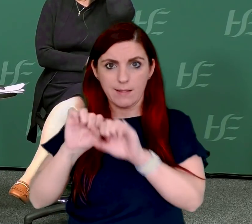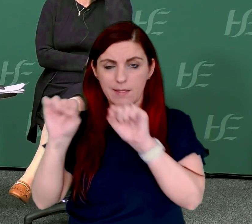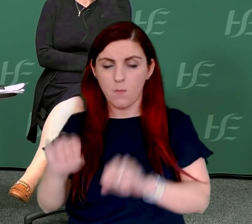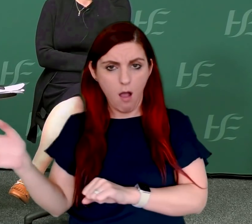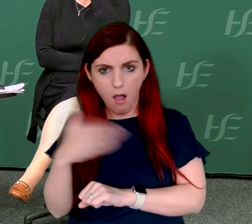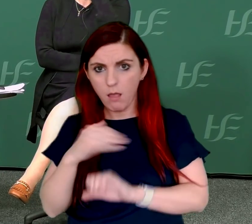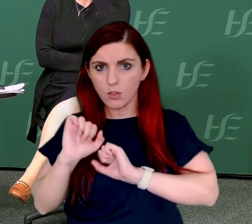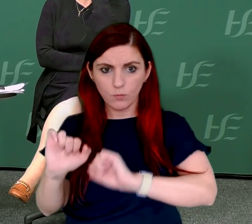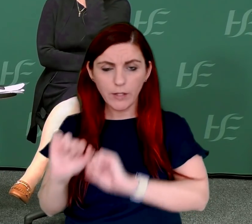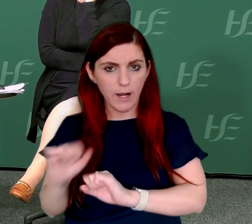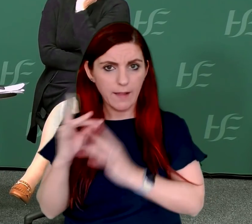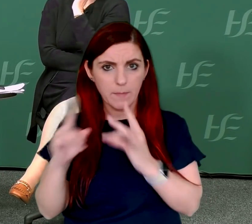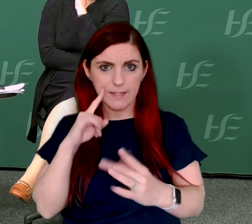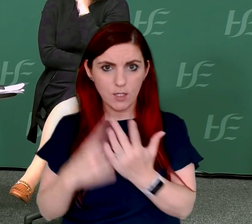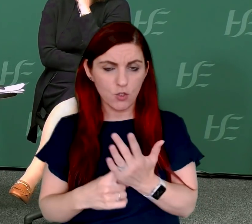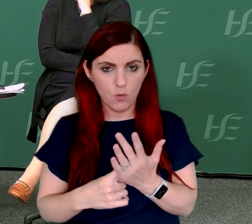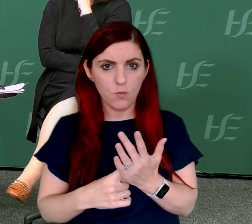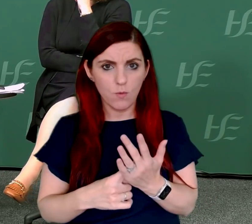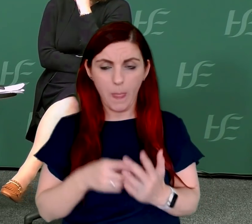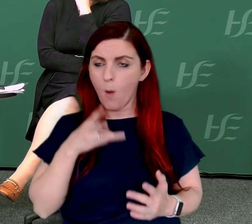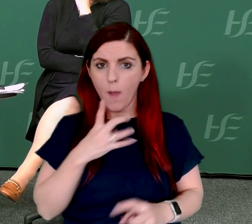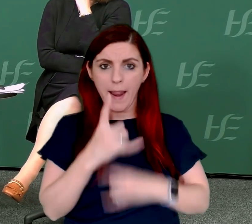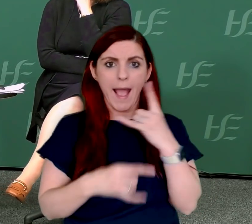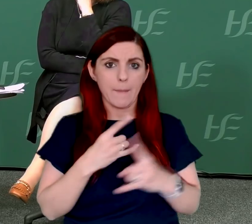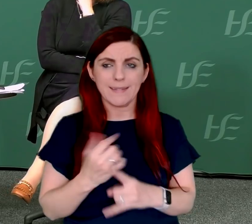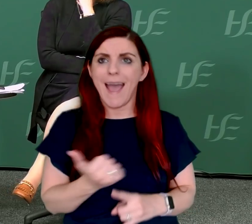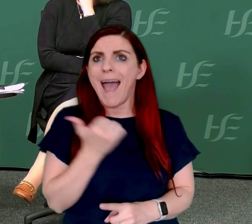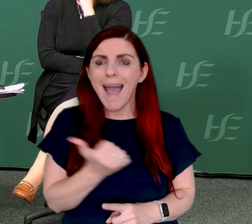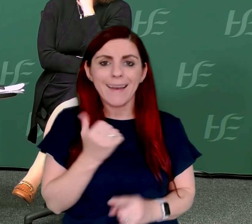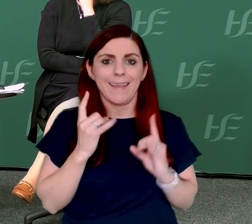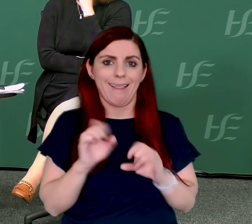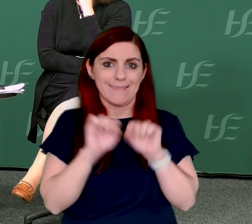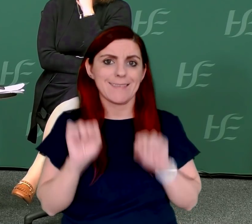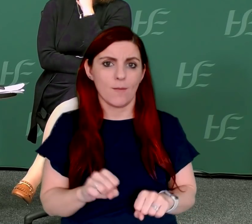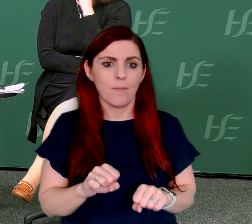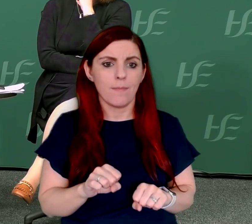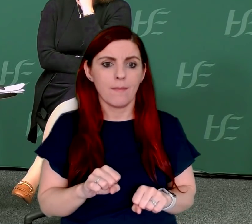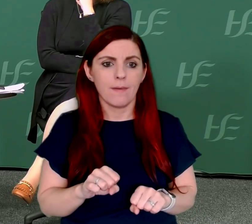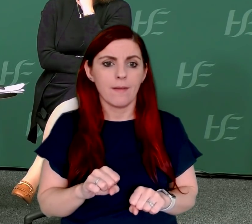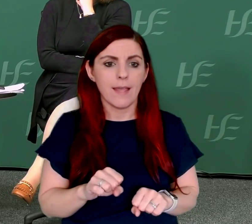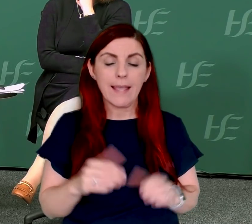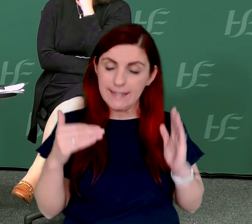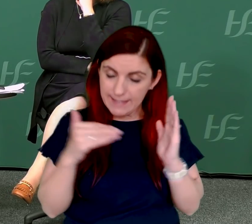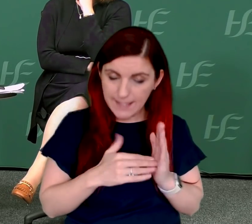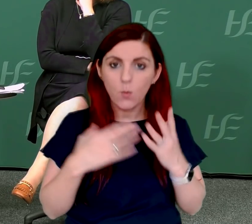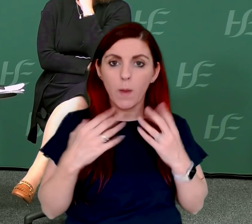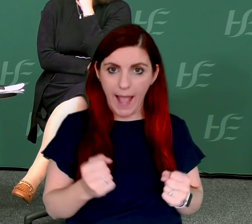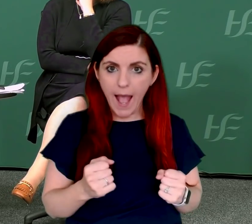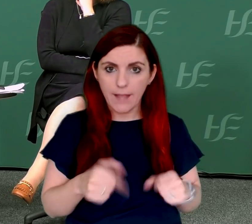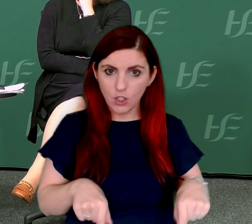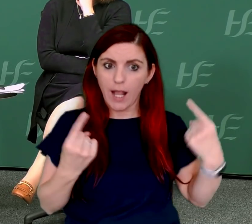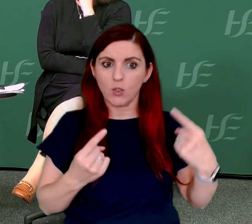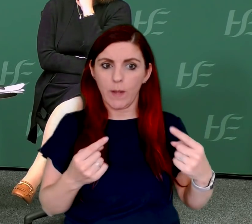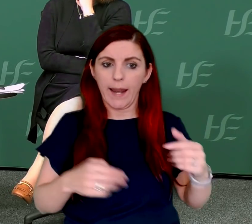which any health system gets under severe strain on this, and there's no doubt we have capacity challenges in our own health system. That's a reality that we have to manage